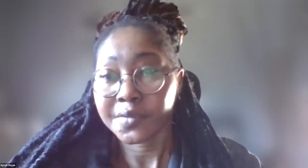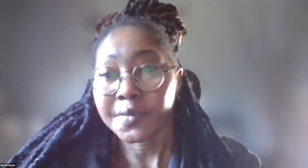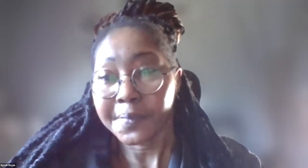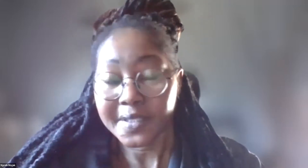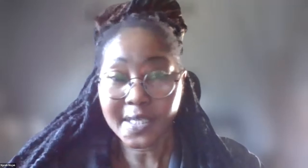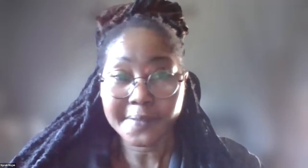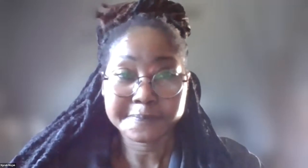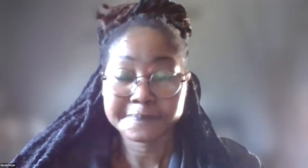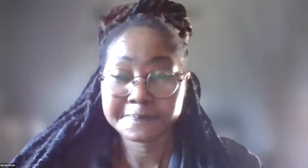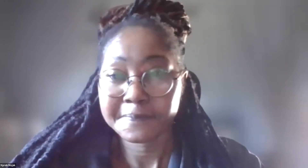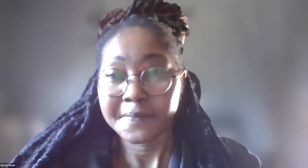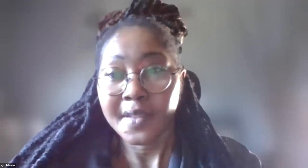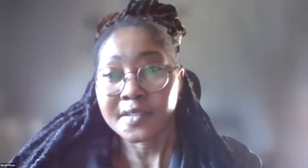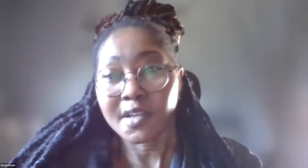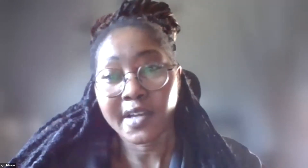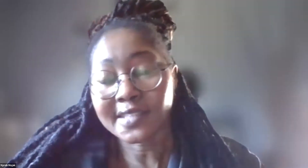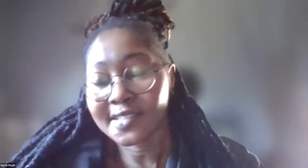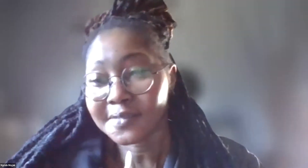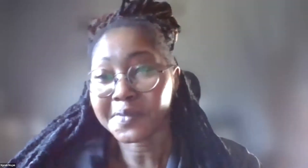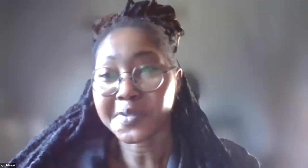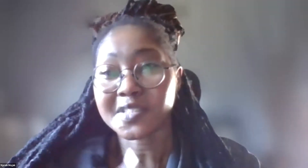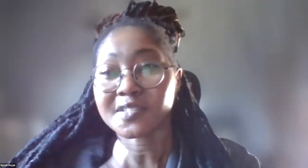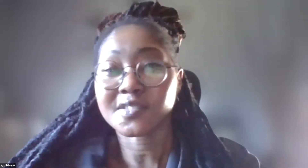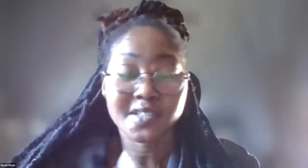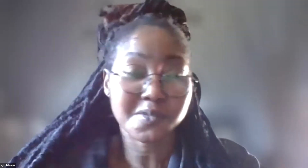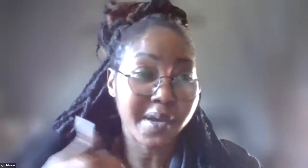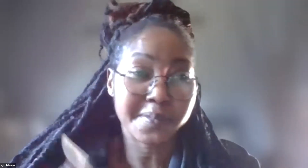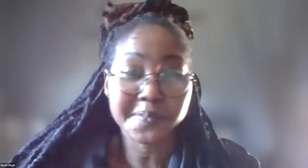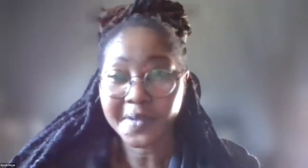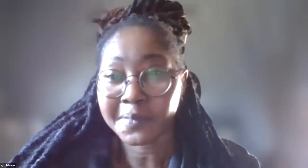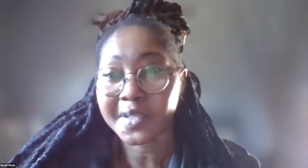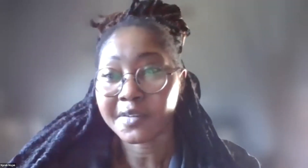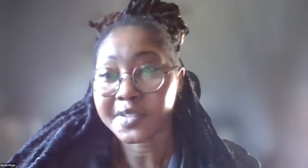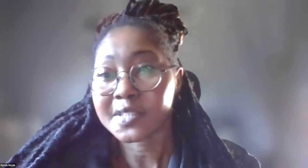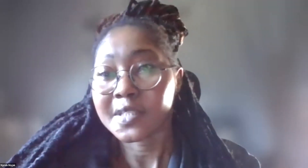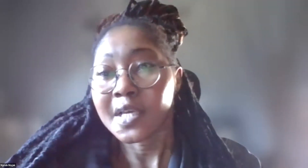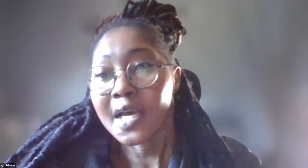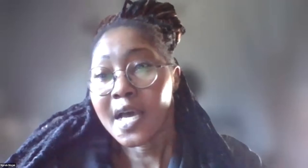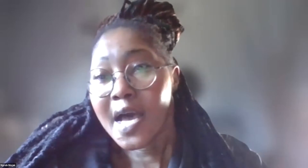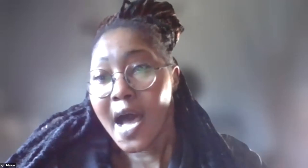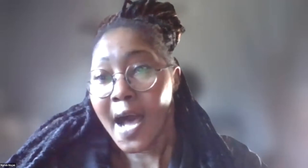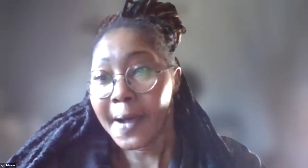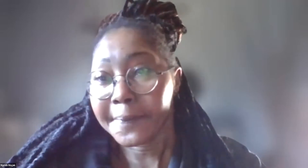until bedtime. Sorry guys, this is a bit personal, so that's why I'm a bit nervous.